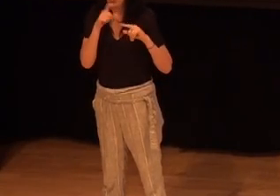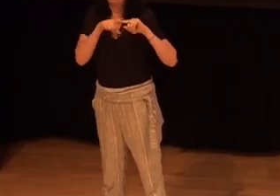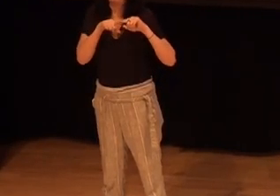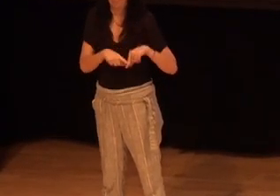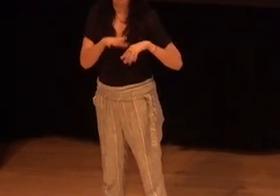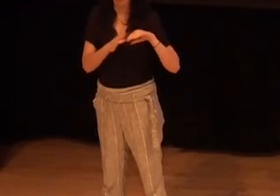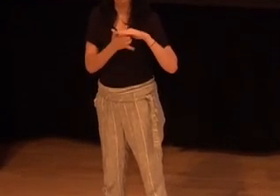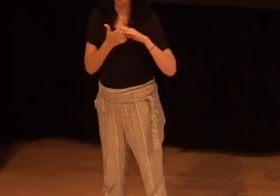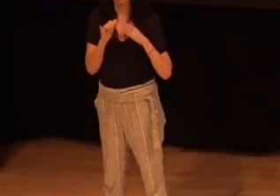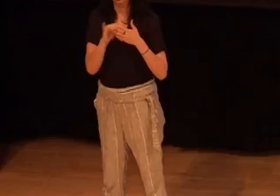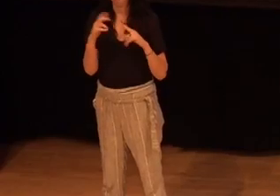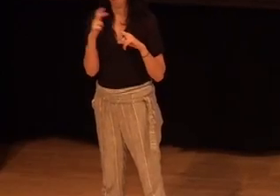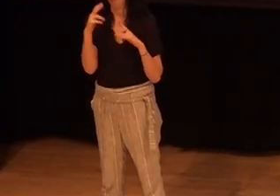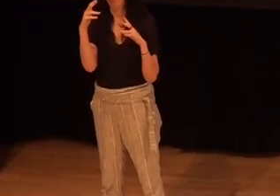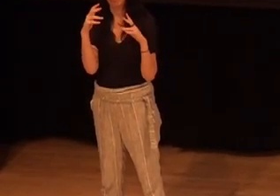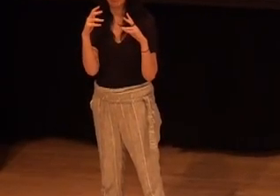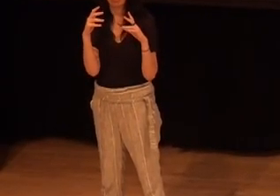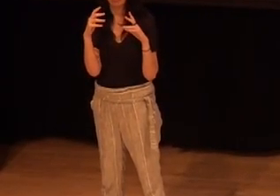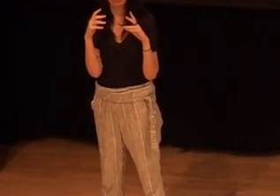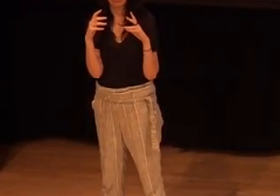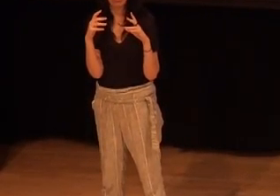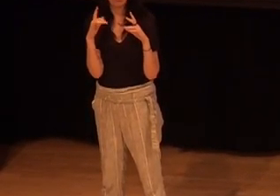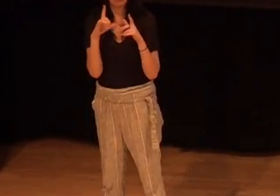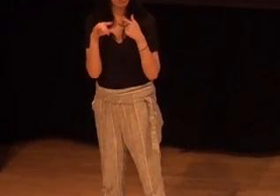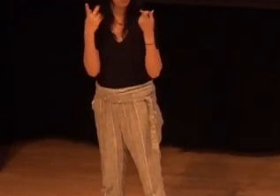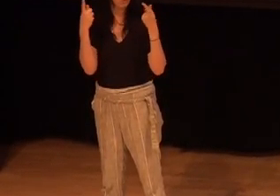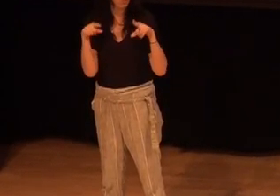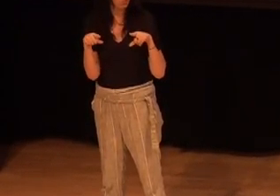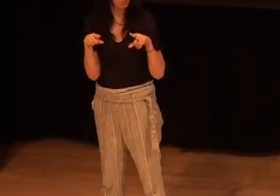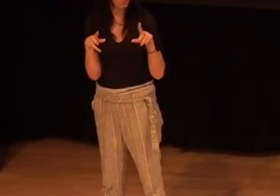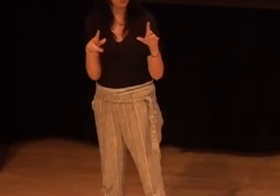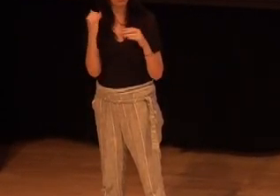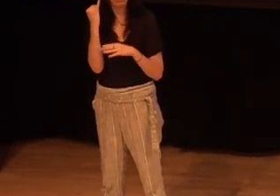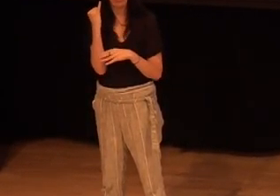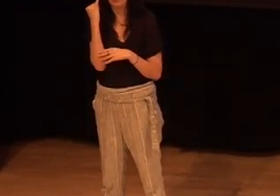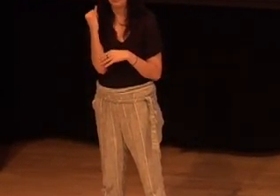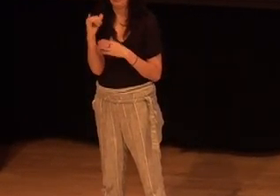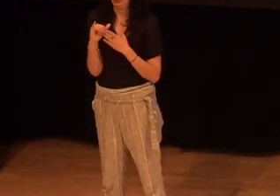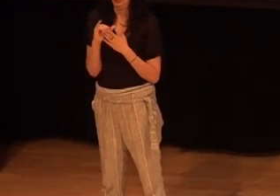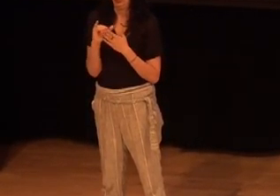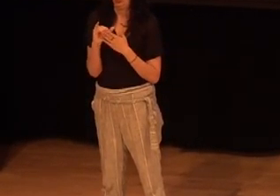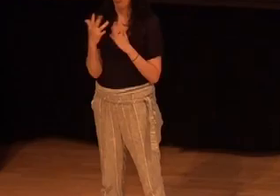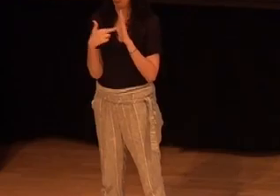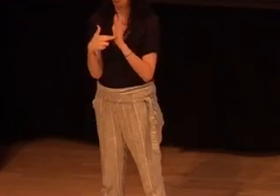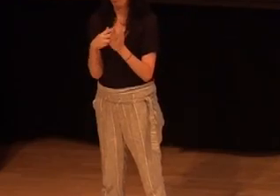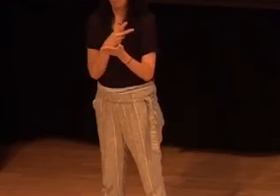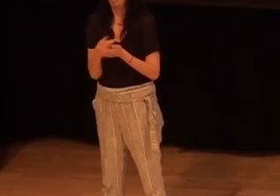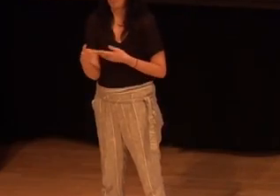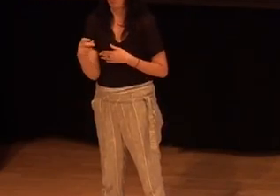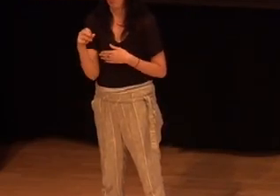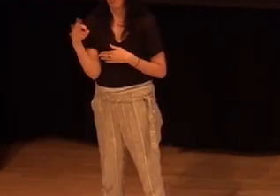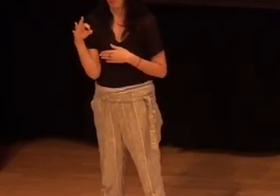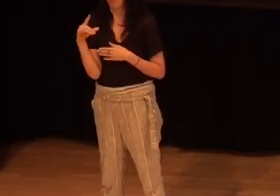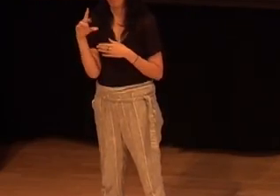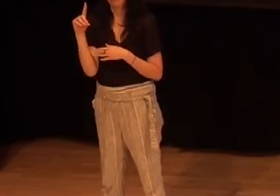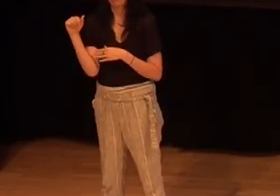are. And I'm going to agree with you. And in fact, I'm going to say the notion that that New York City represents a failure